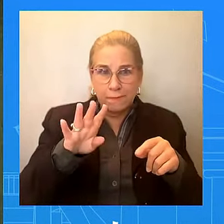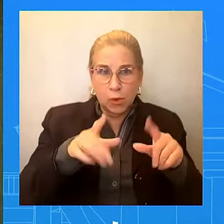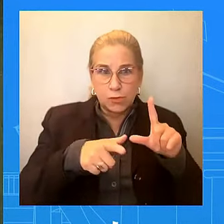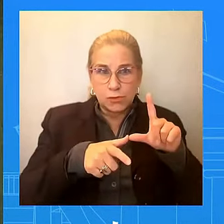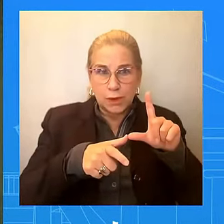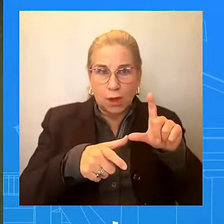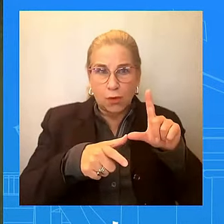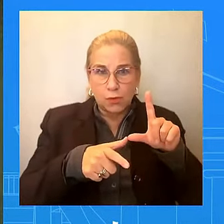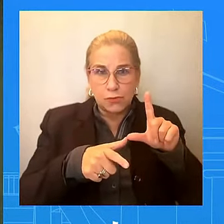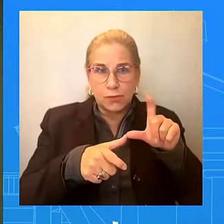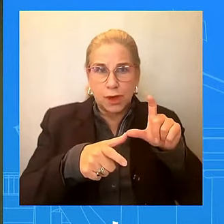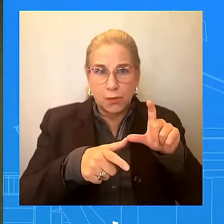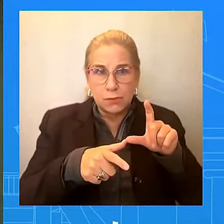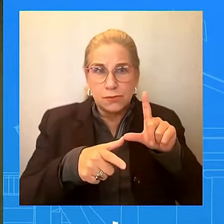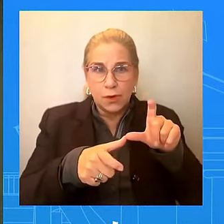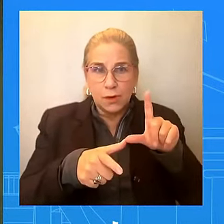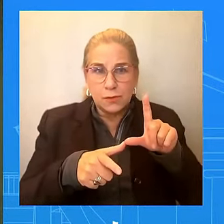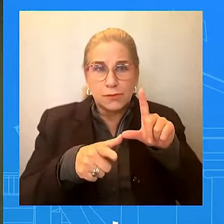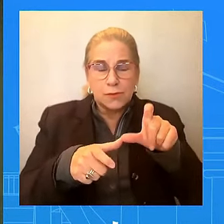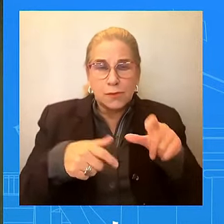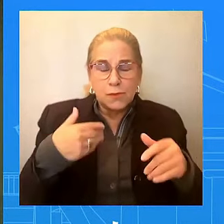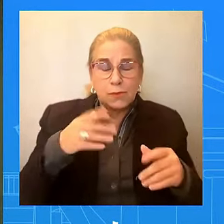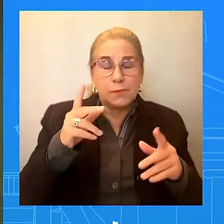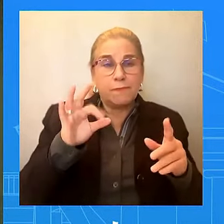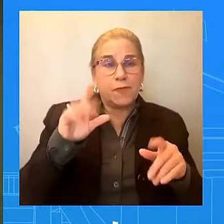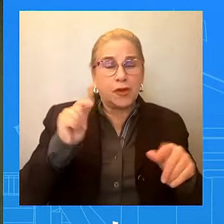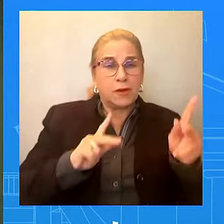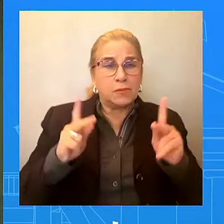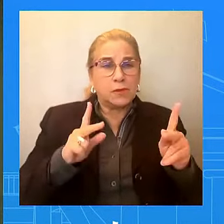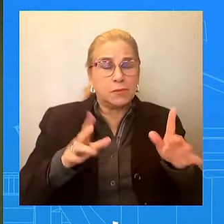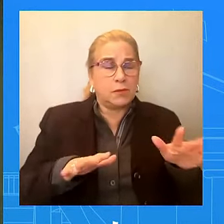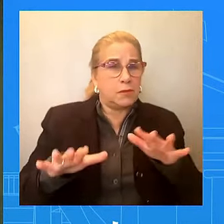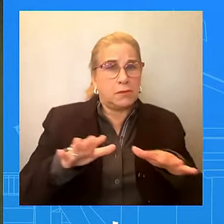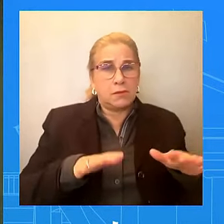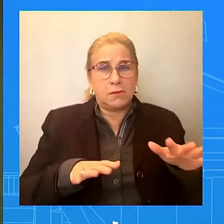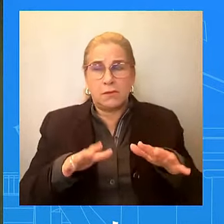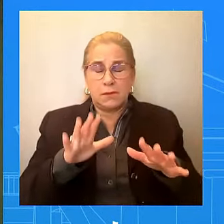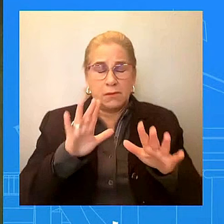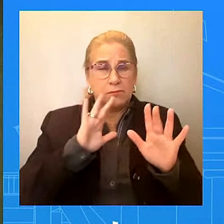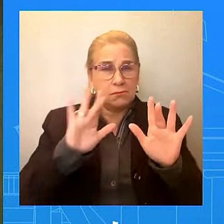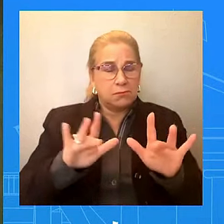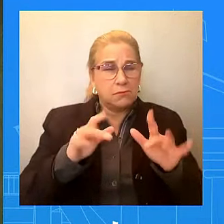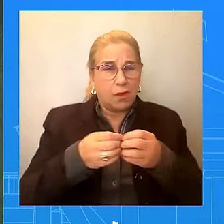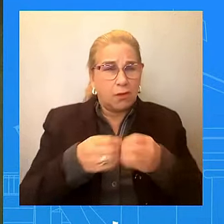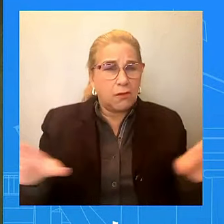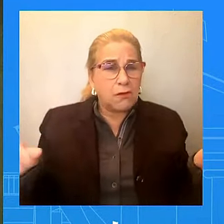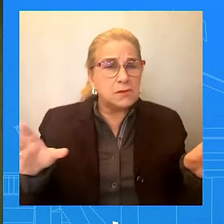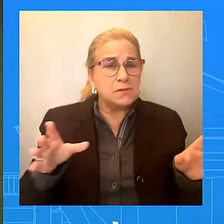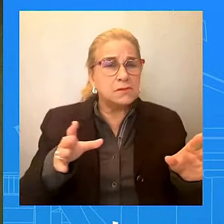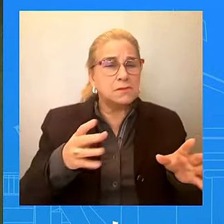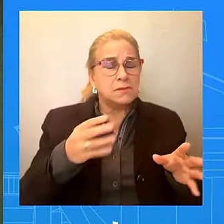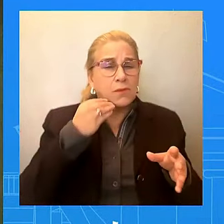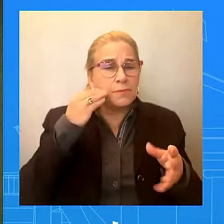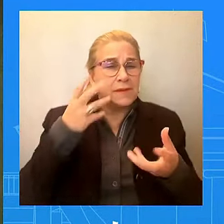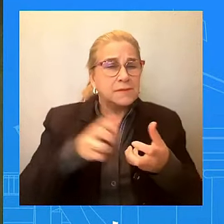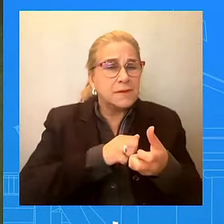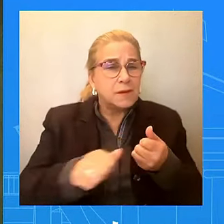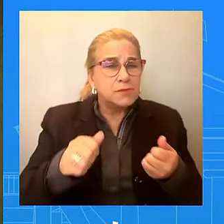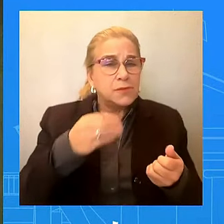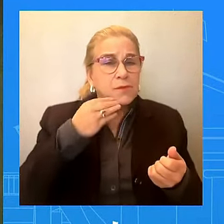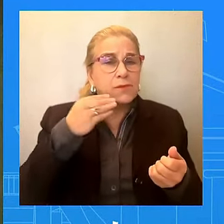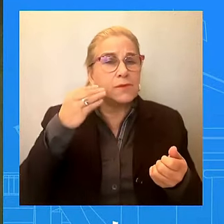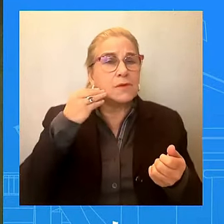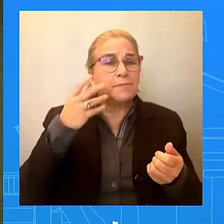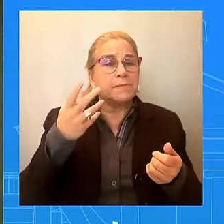briefed earlier by FEMA Administrator Criswell, who's on the ground in Florida, as Kareen noted, along with more than 1,000